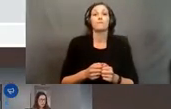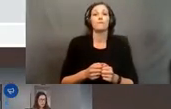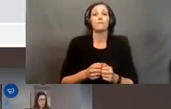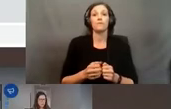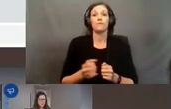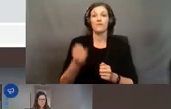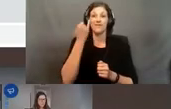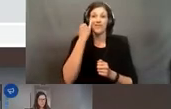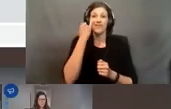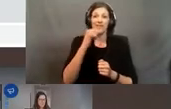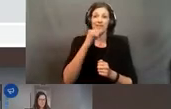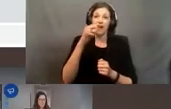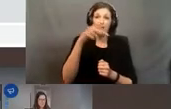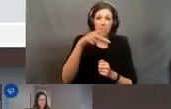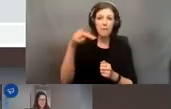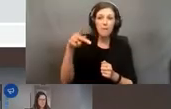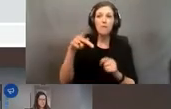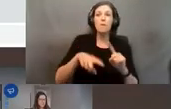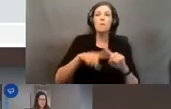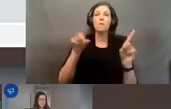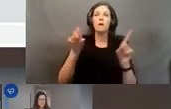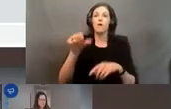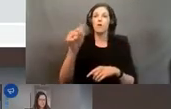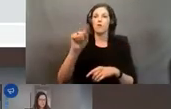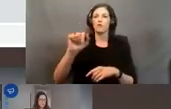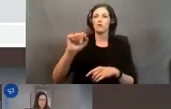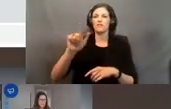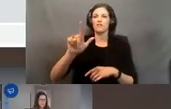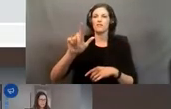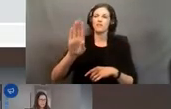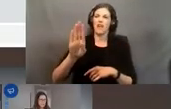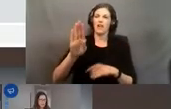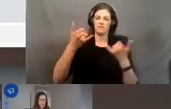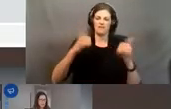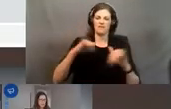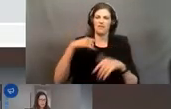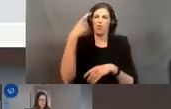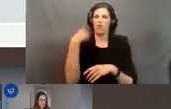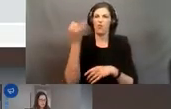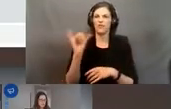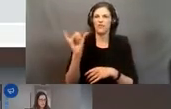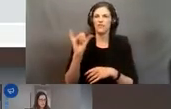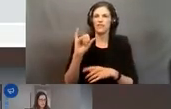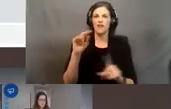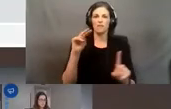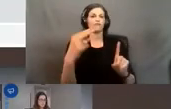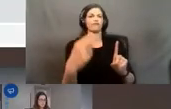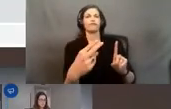PowerPoint, but it was another tab, it would look the same way for the attendees from our perspective.